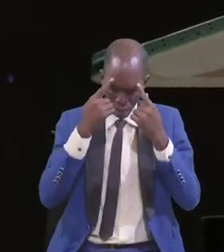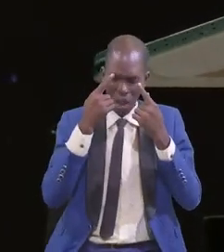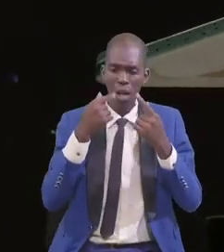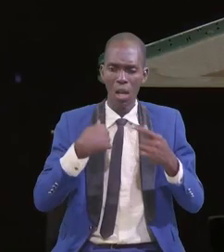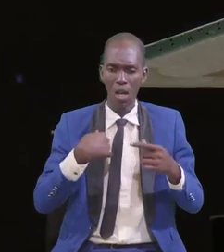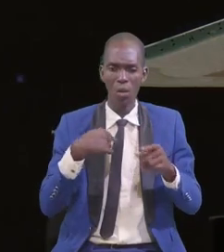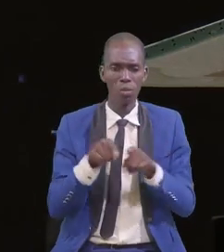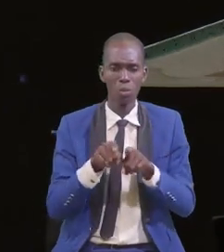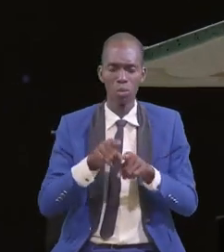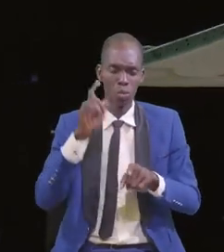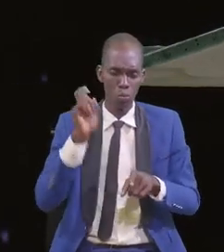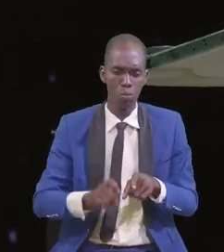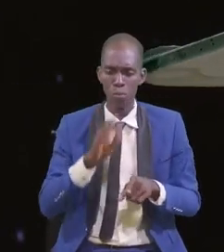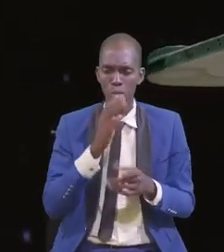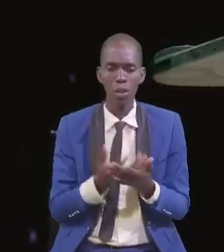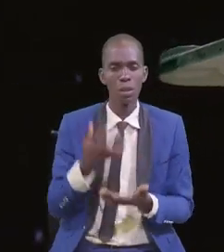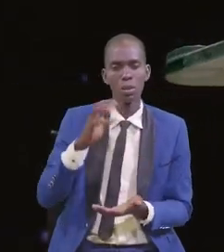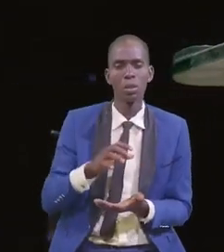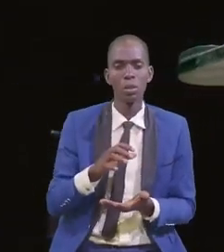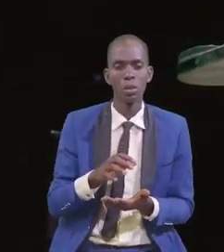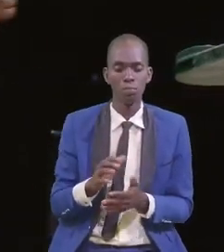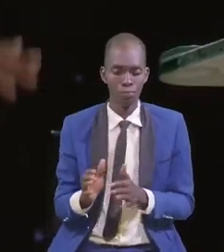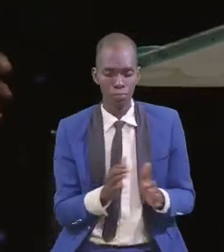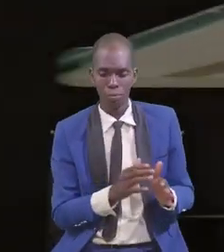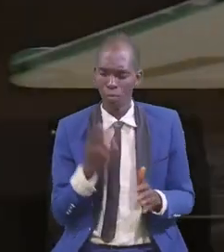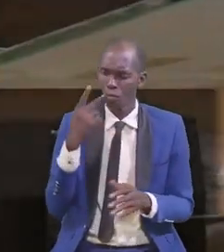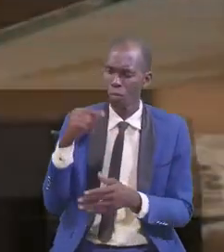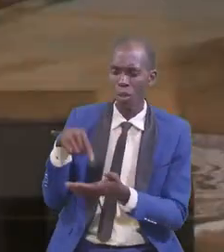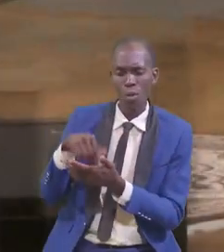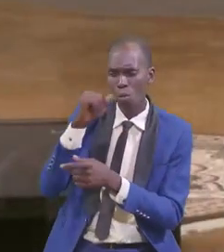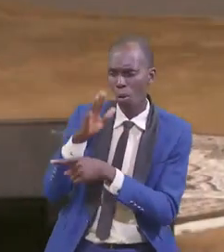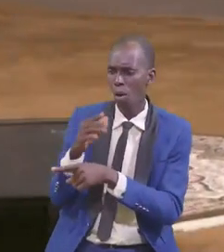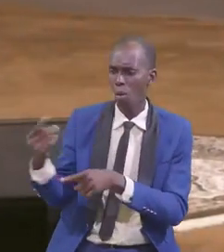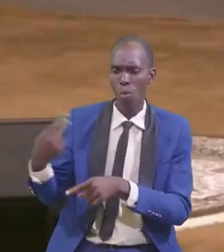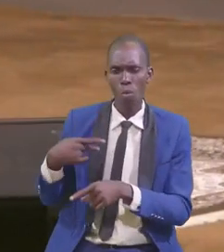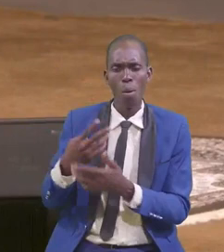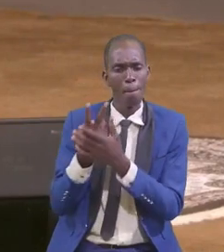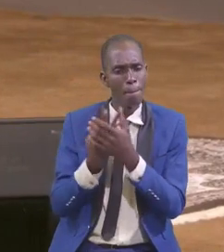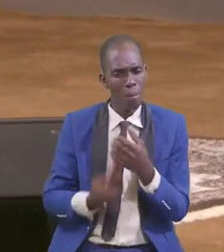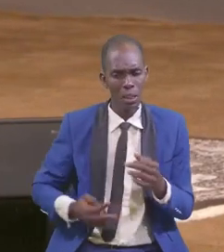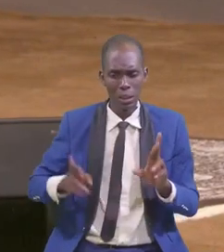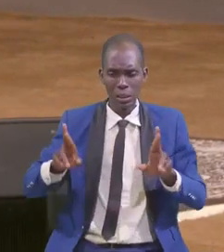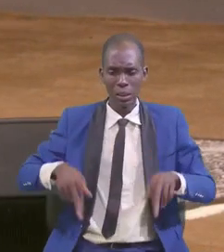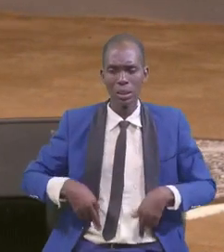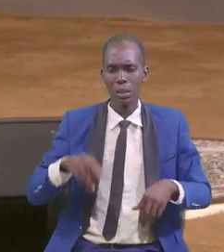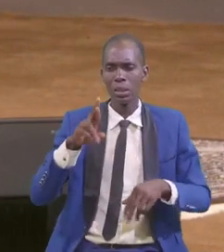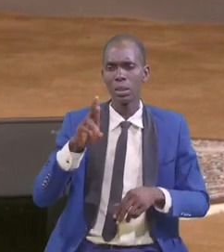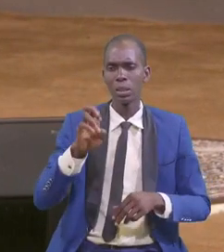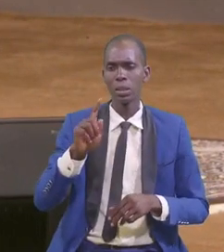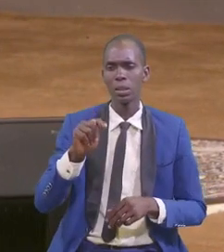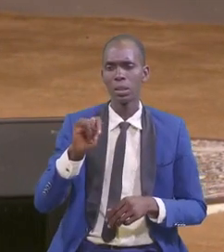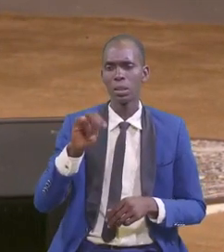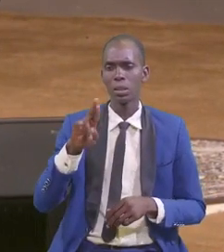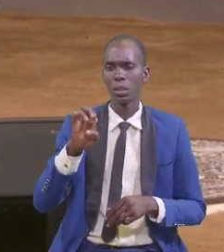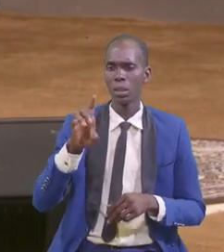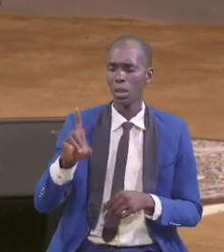rich. Look at this woman, retired from office the same time.